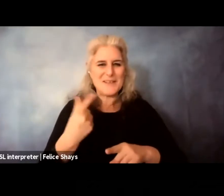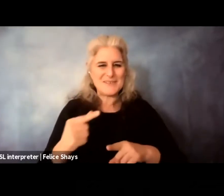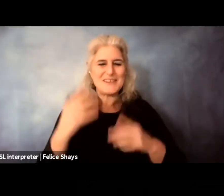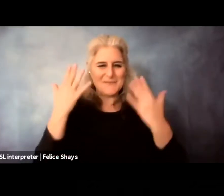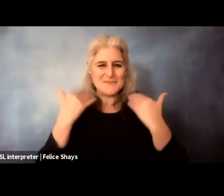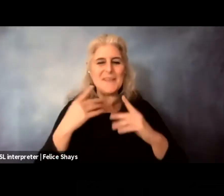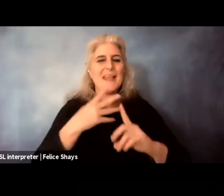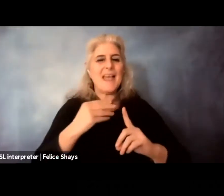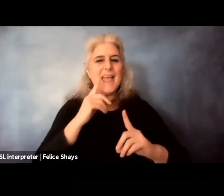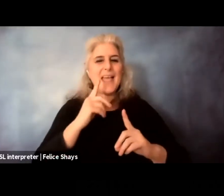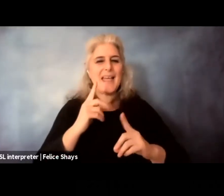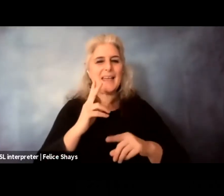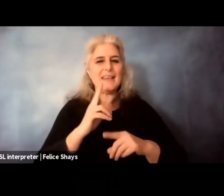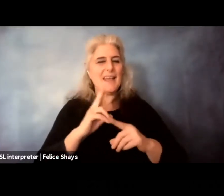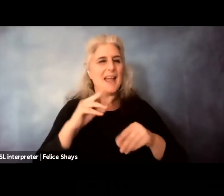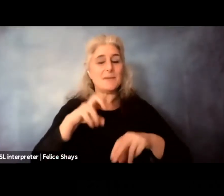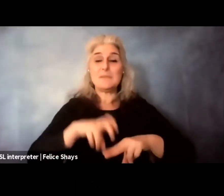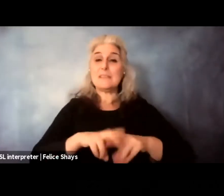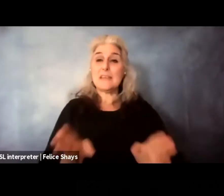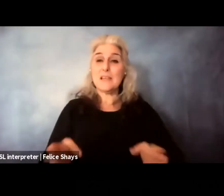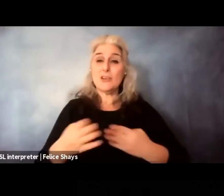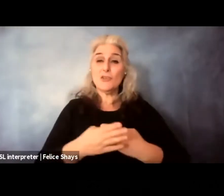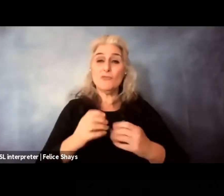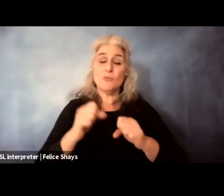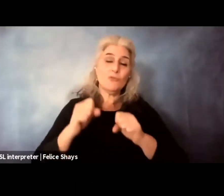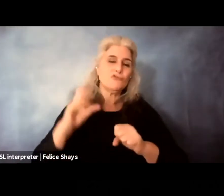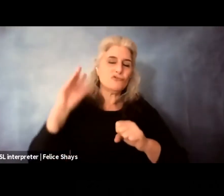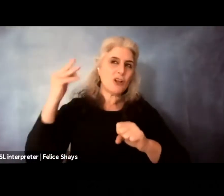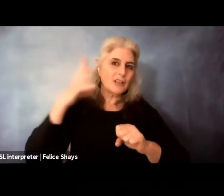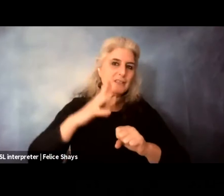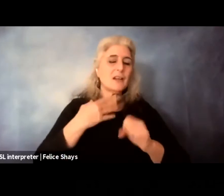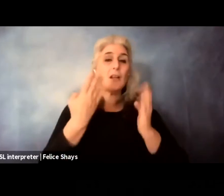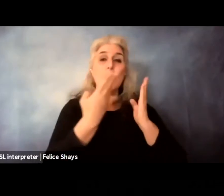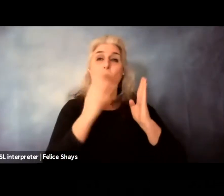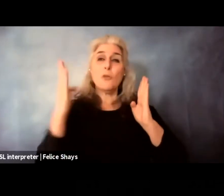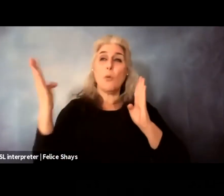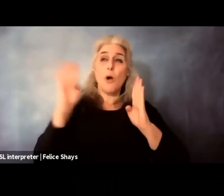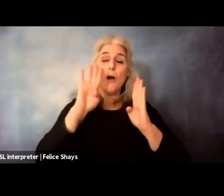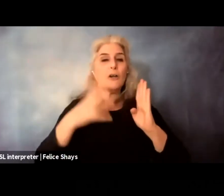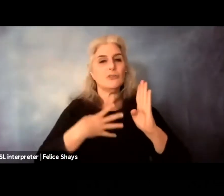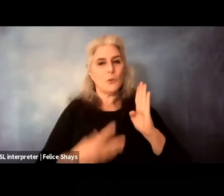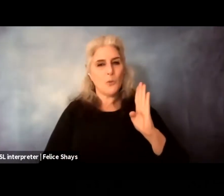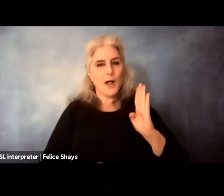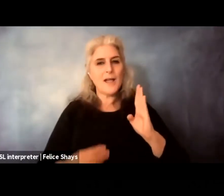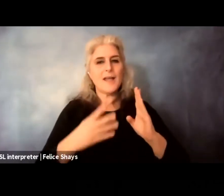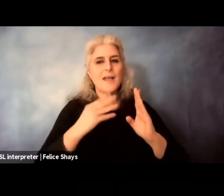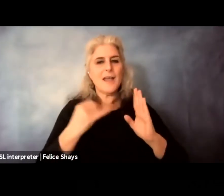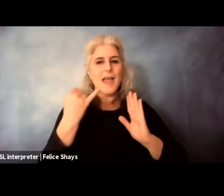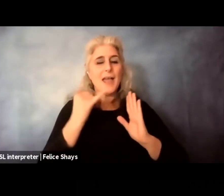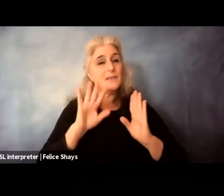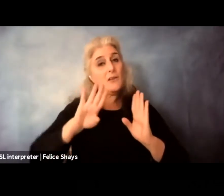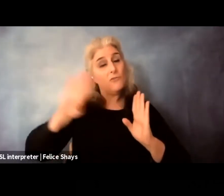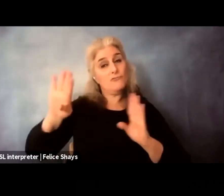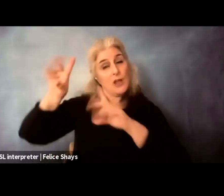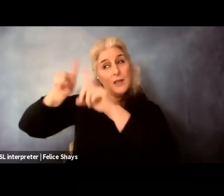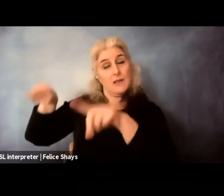a rather sunny room with white walls and a drawing on the